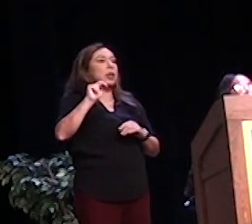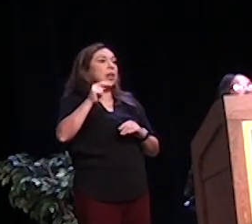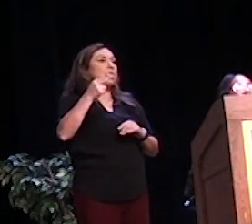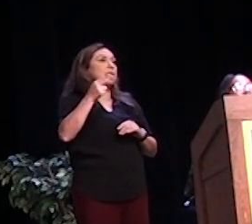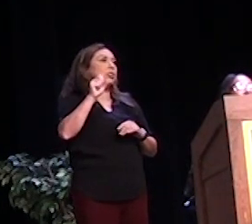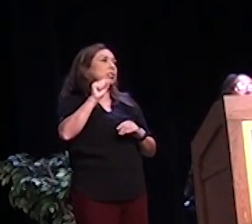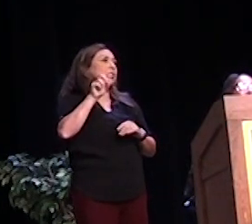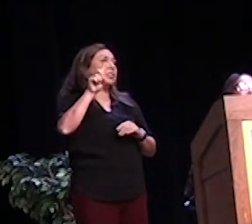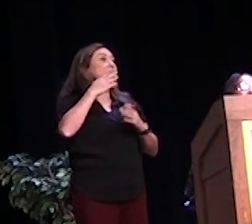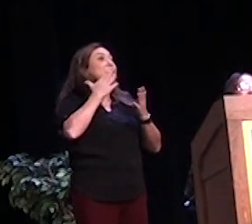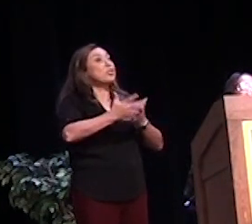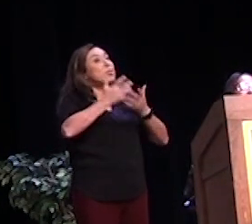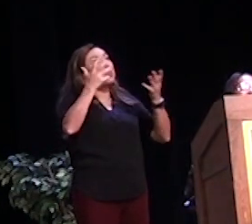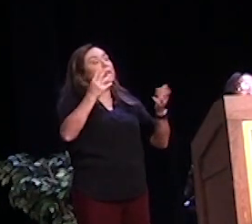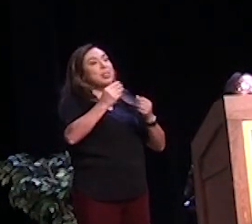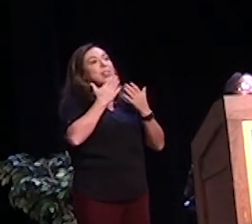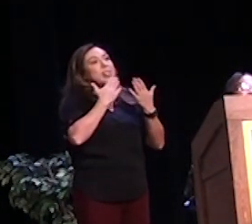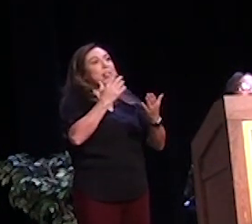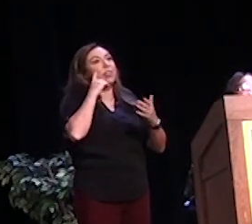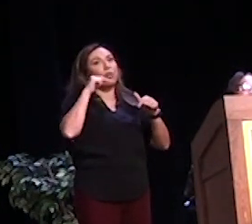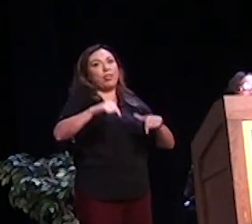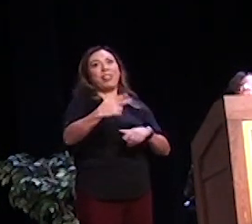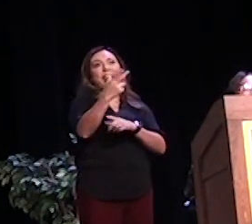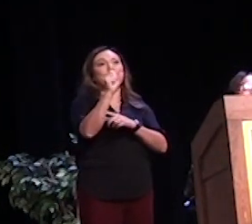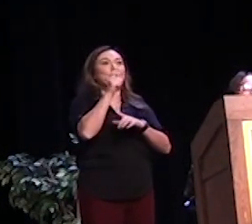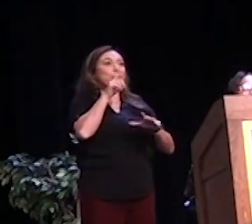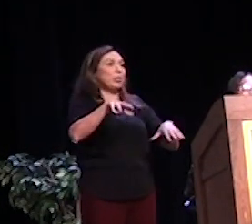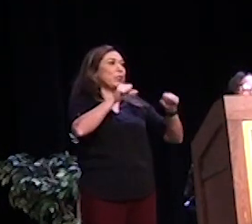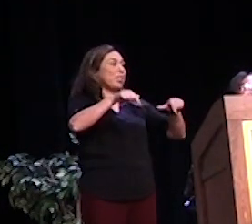sa.gov/NHSD. Thank you all so much, and thank you to Sam Houston High